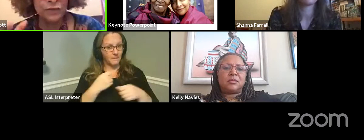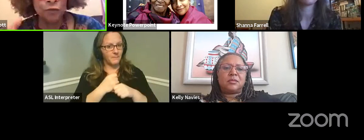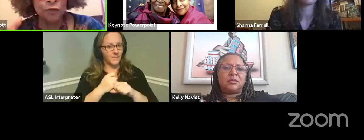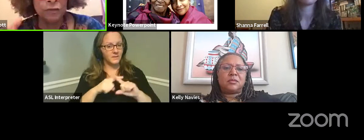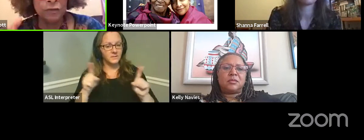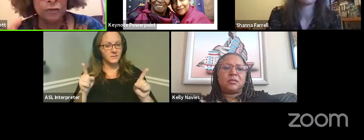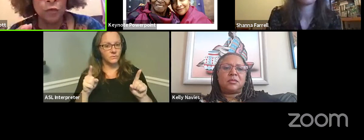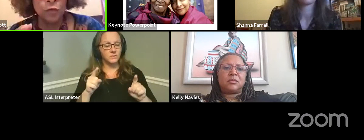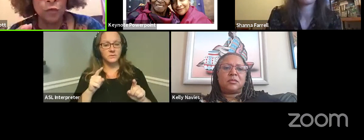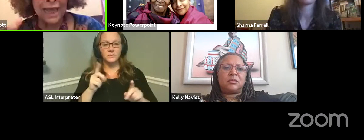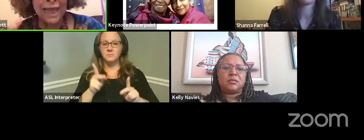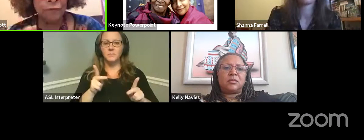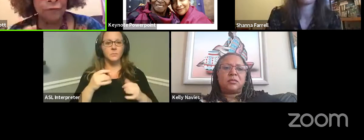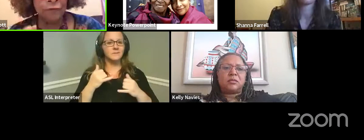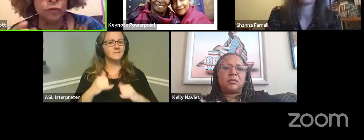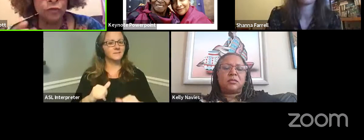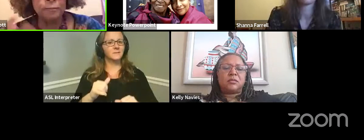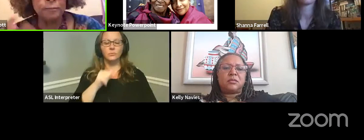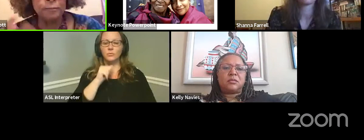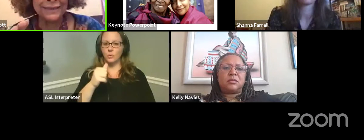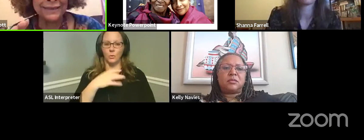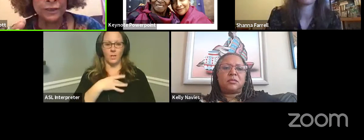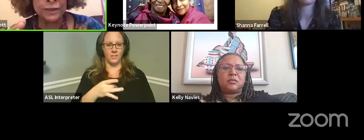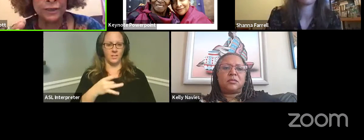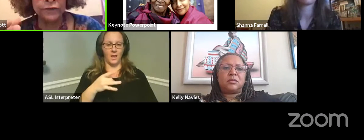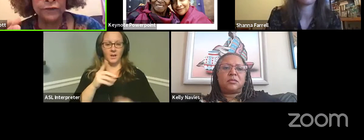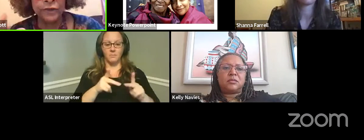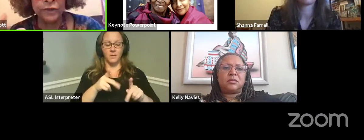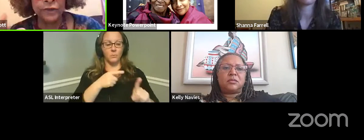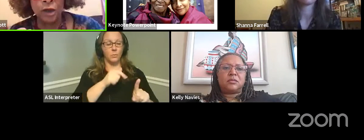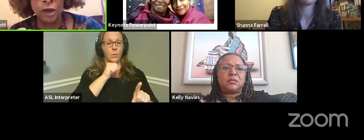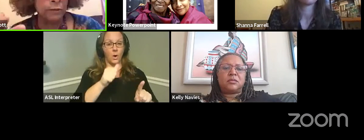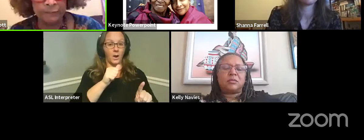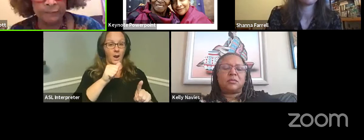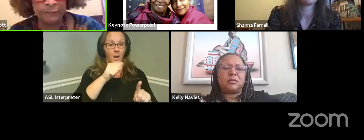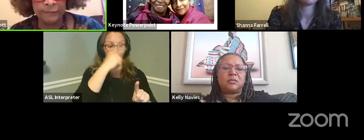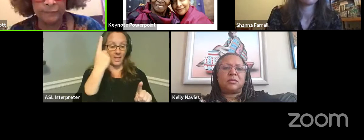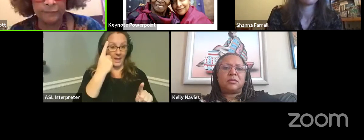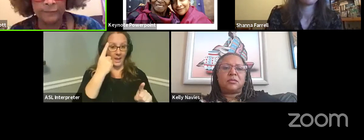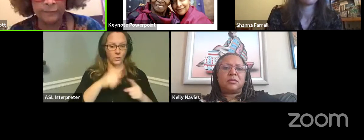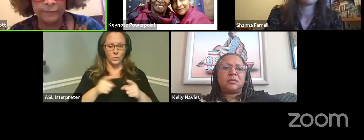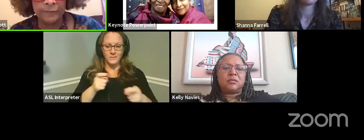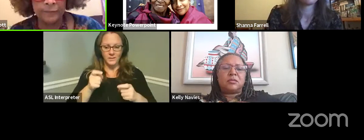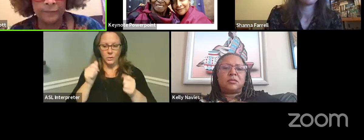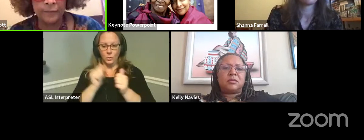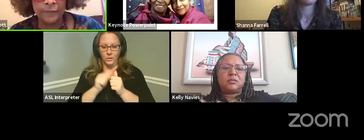still don't like folks who aren't Black to deal with issues that talk about Blackness.